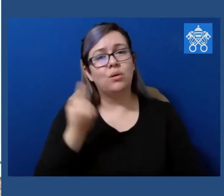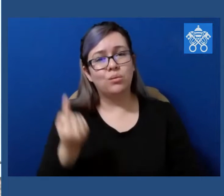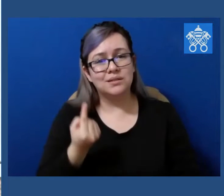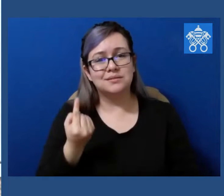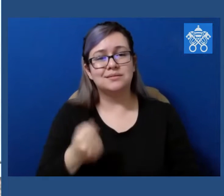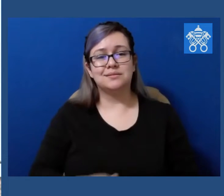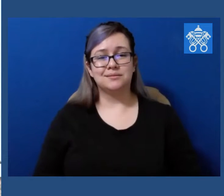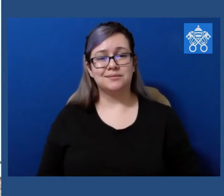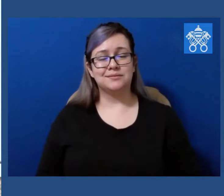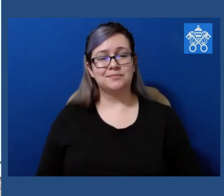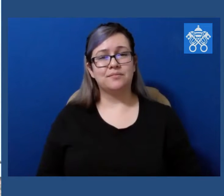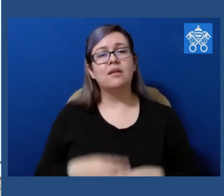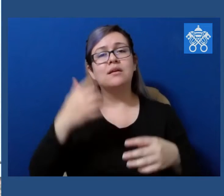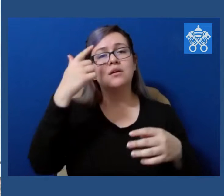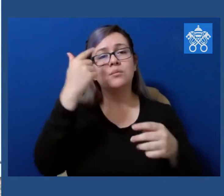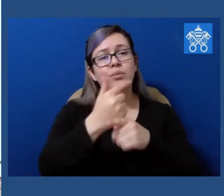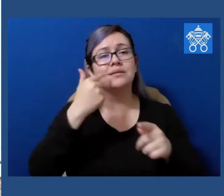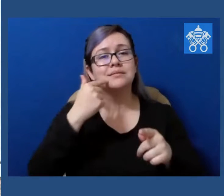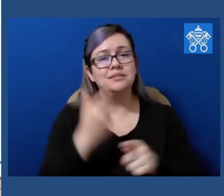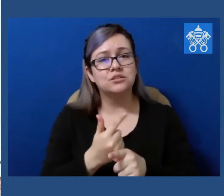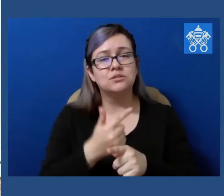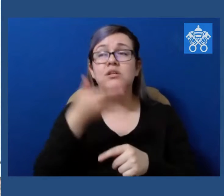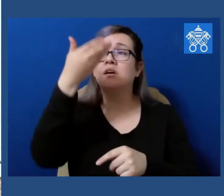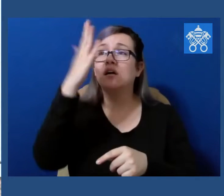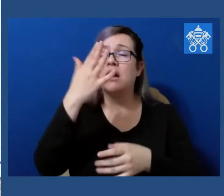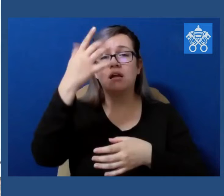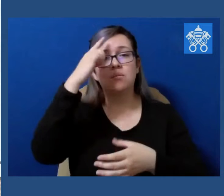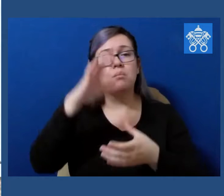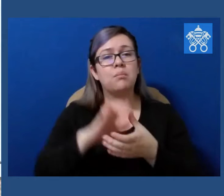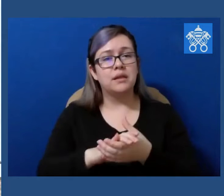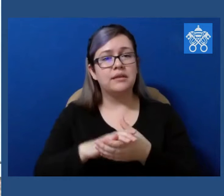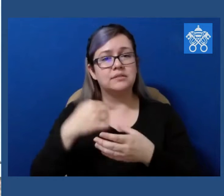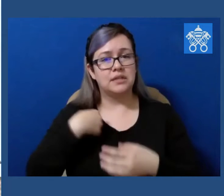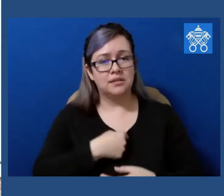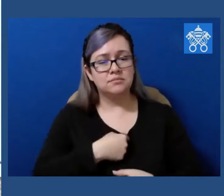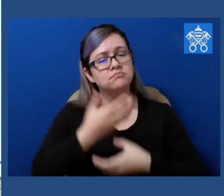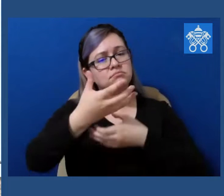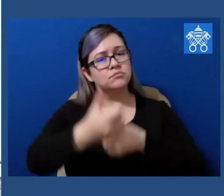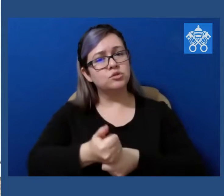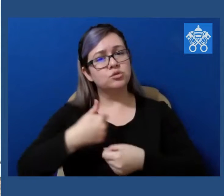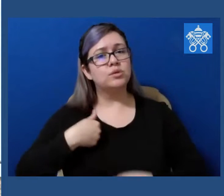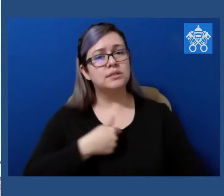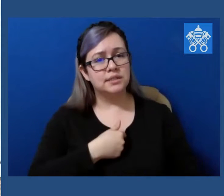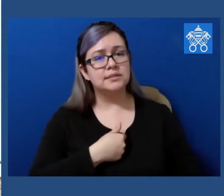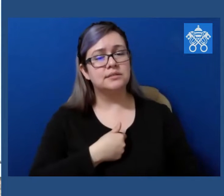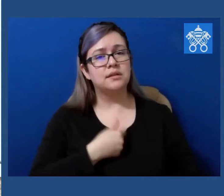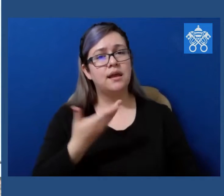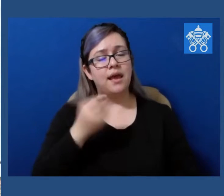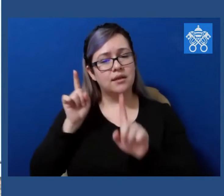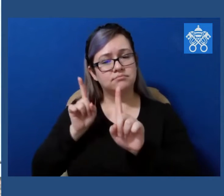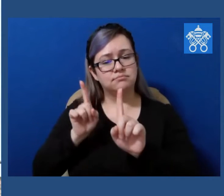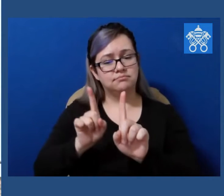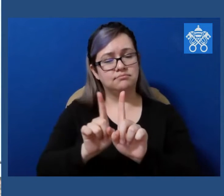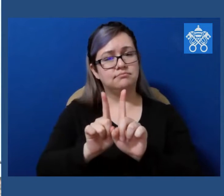Dio crede in noi. Brothers and sisters, God believes in us. He trusts us